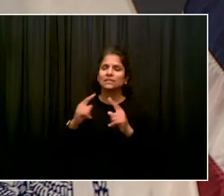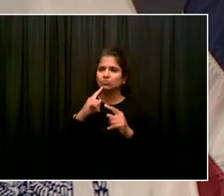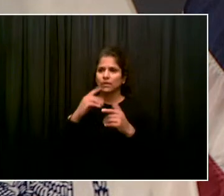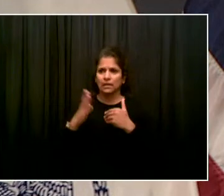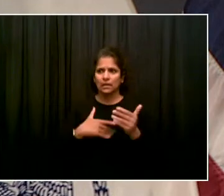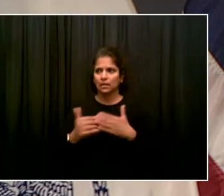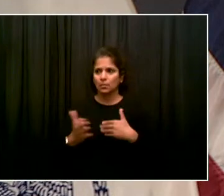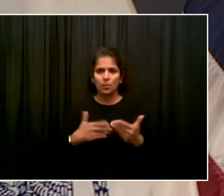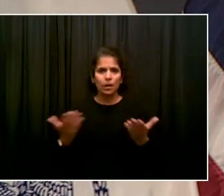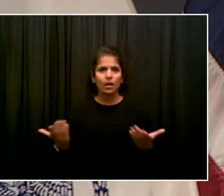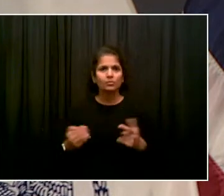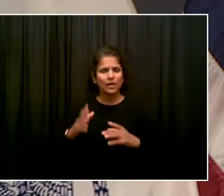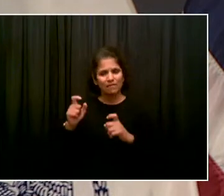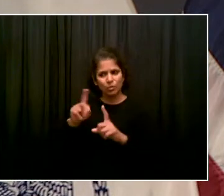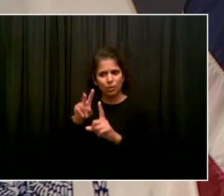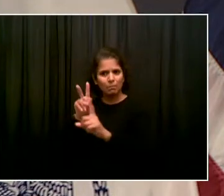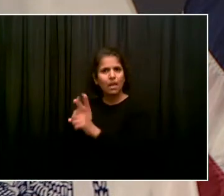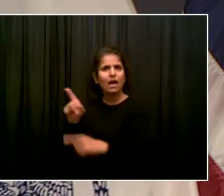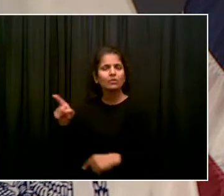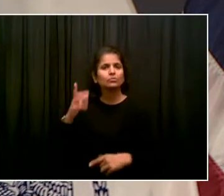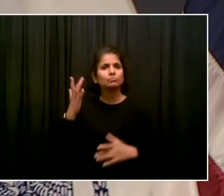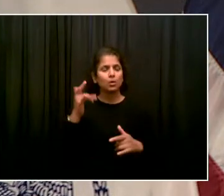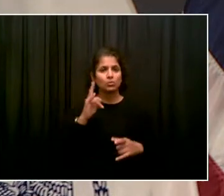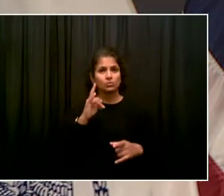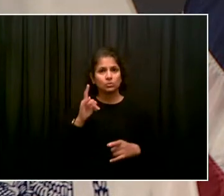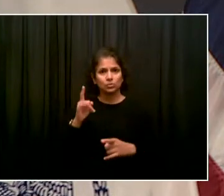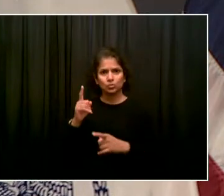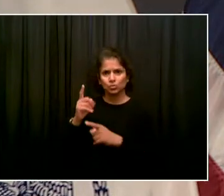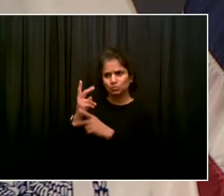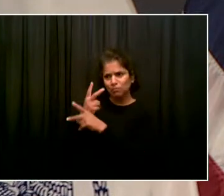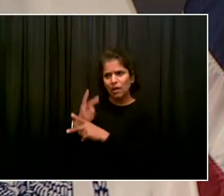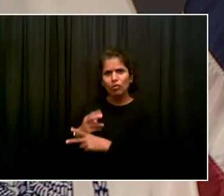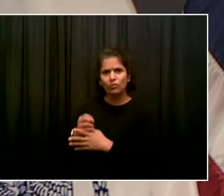The process with the Conflict Interest Board historically has been